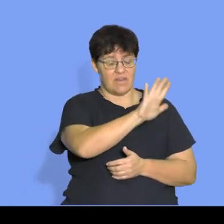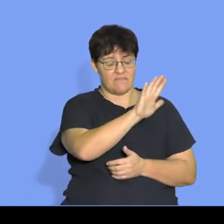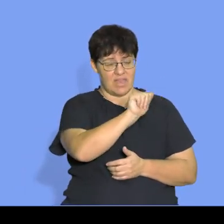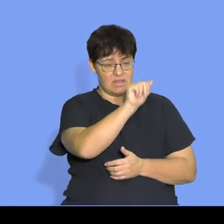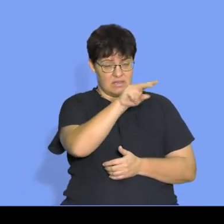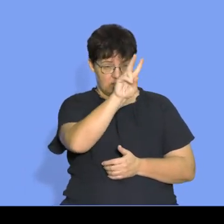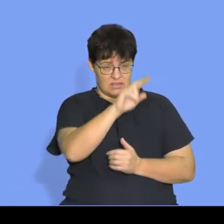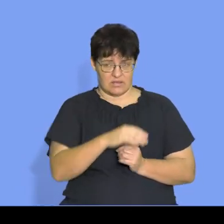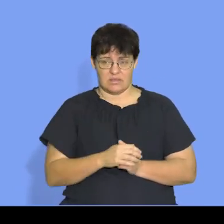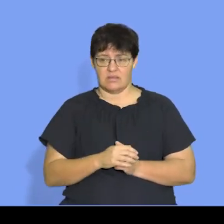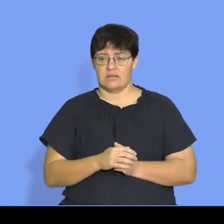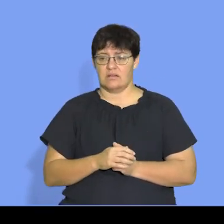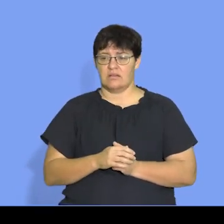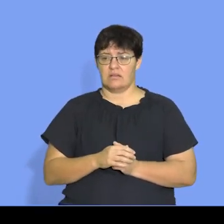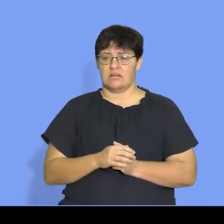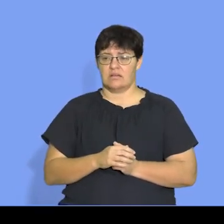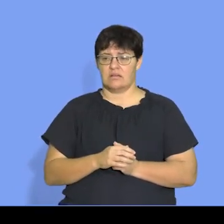give me plus